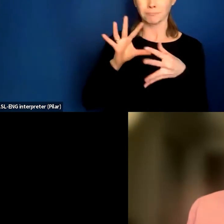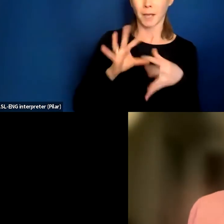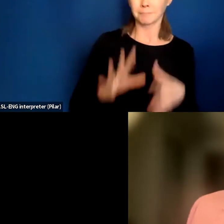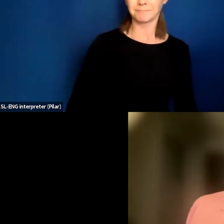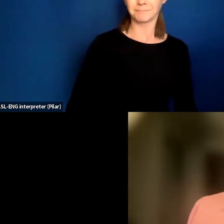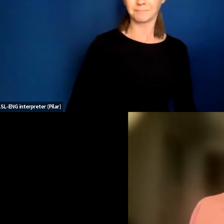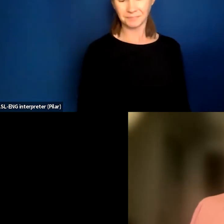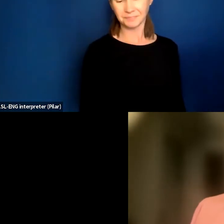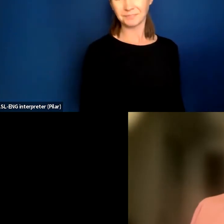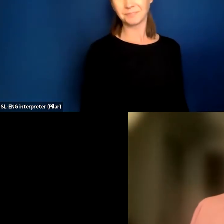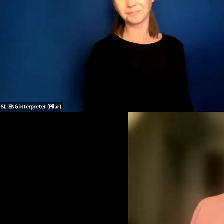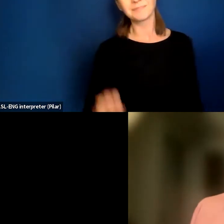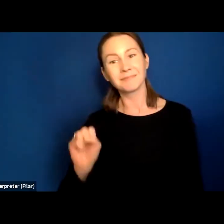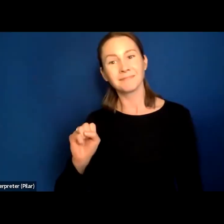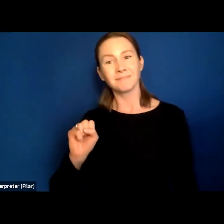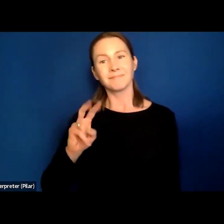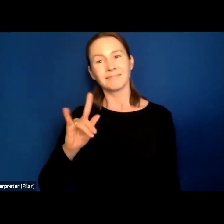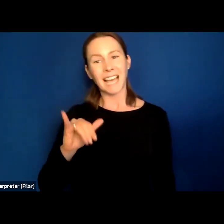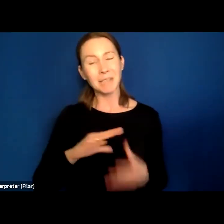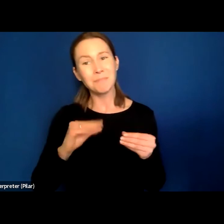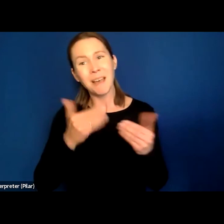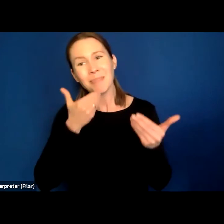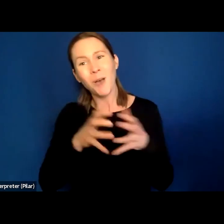Thank you so much for that introduction, Kathy.